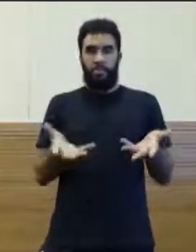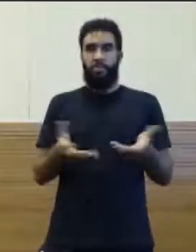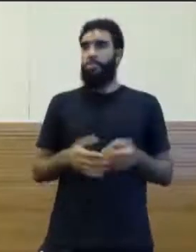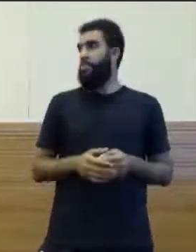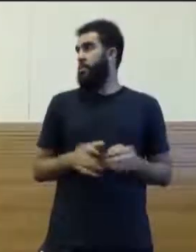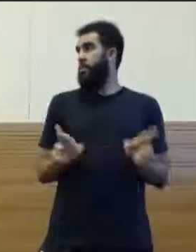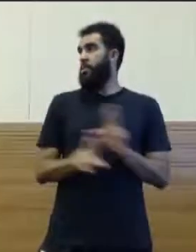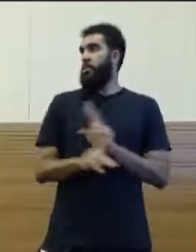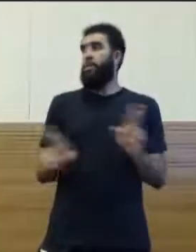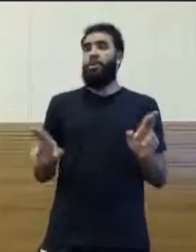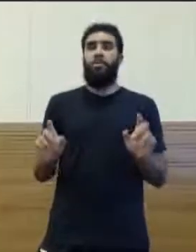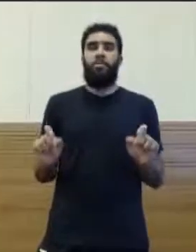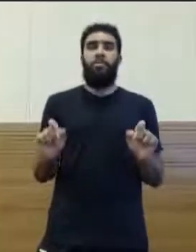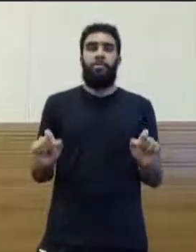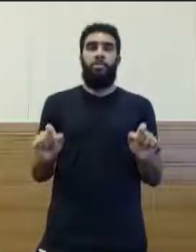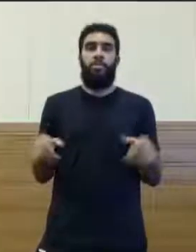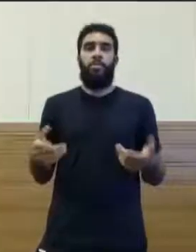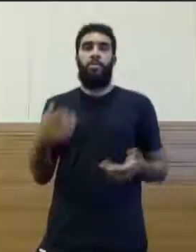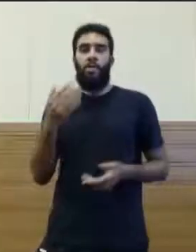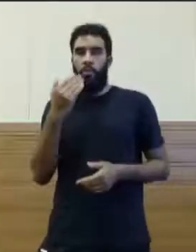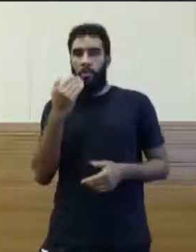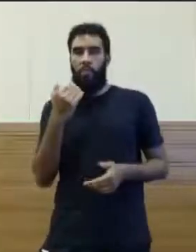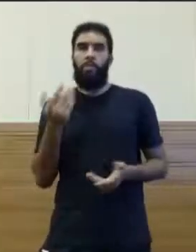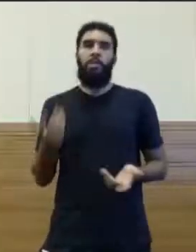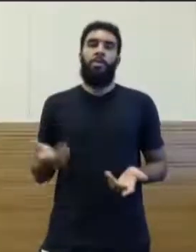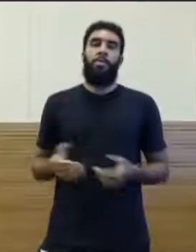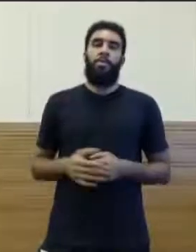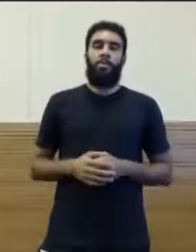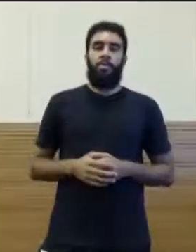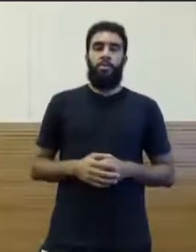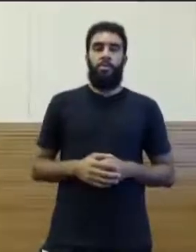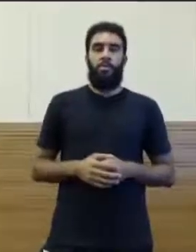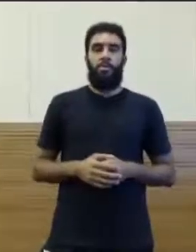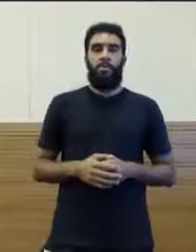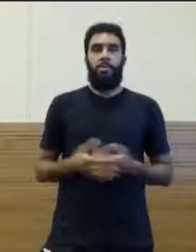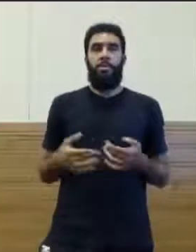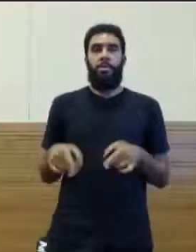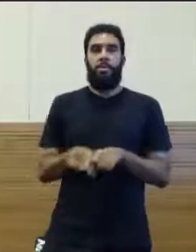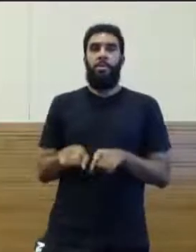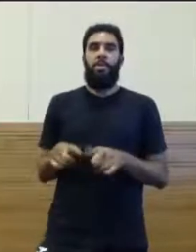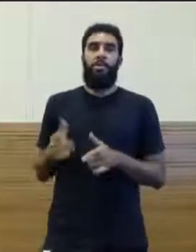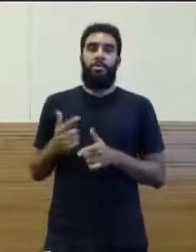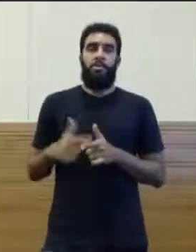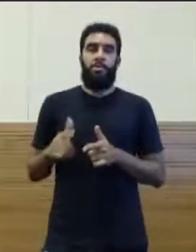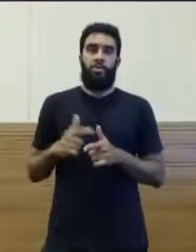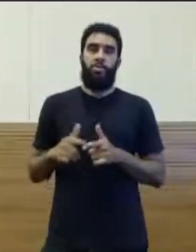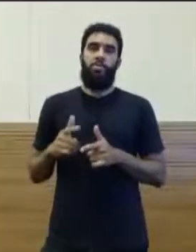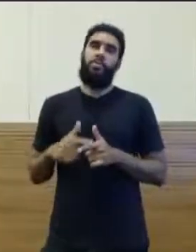saw what was available as regards what would be nutrition